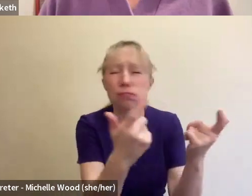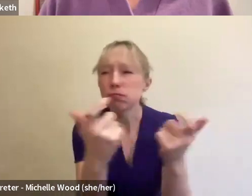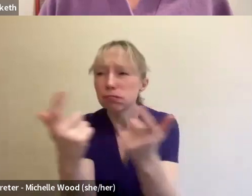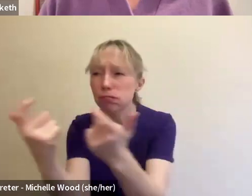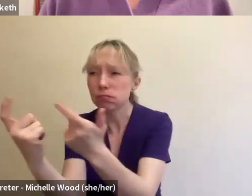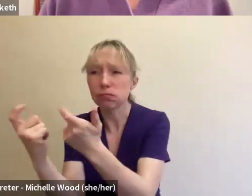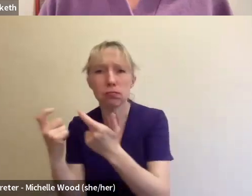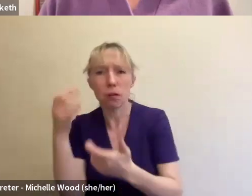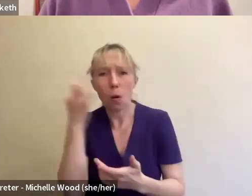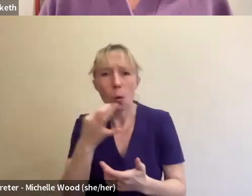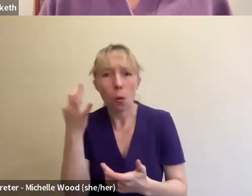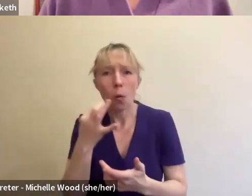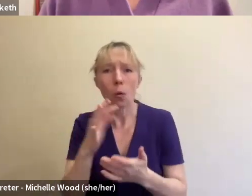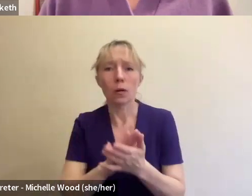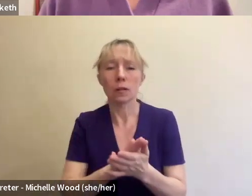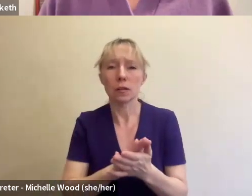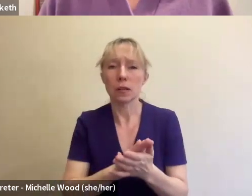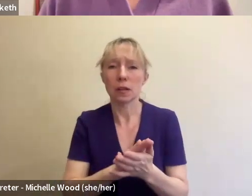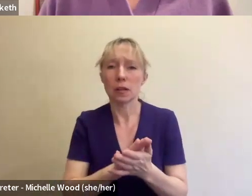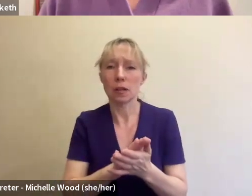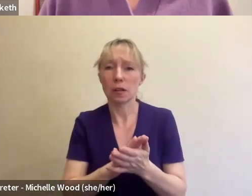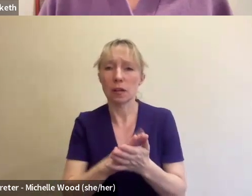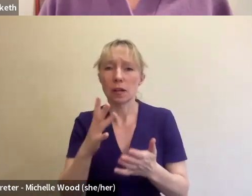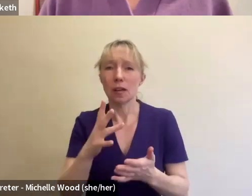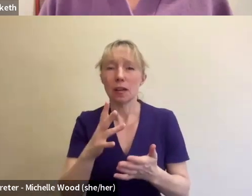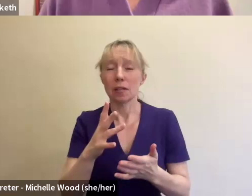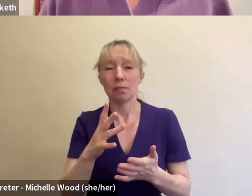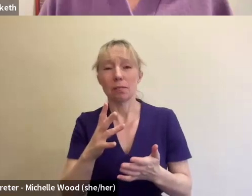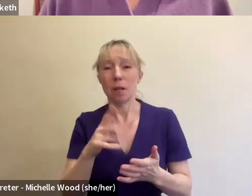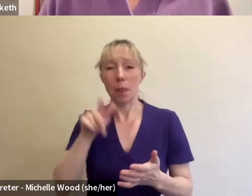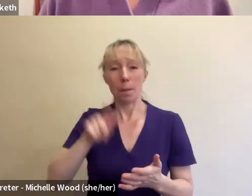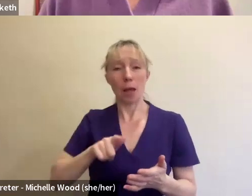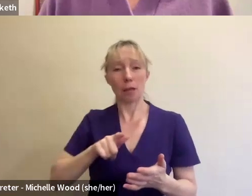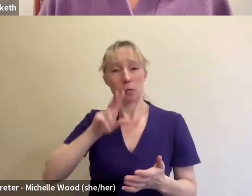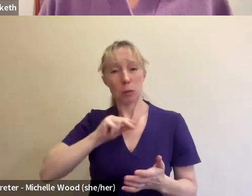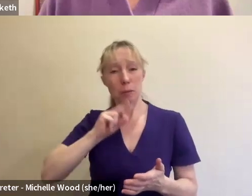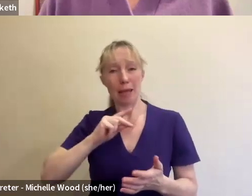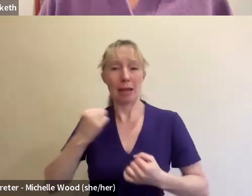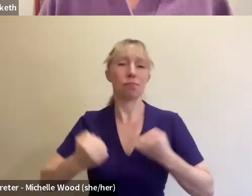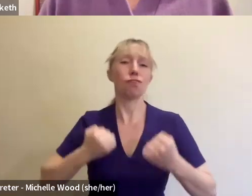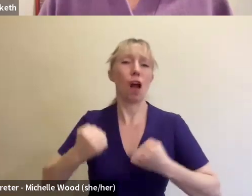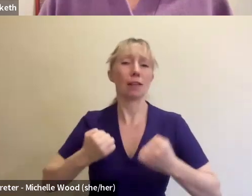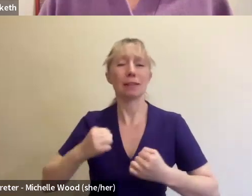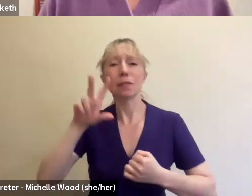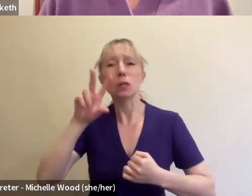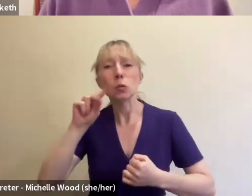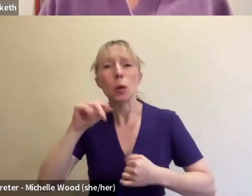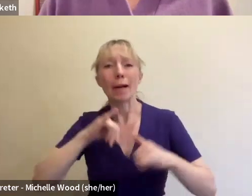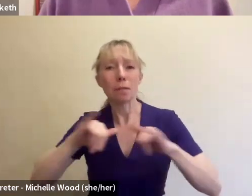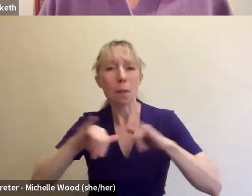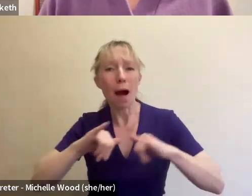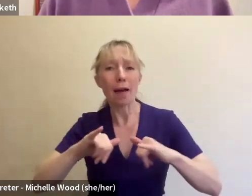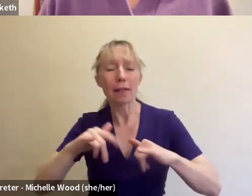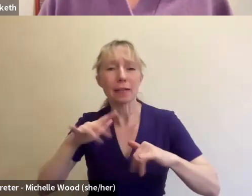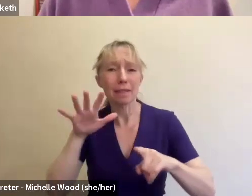poem runs 12 miles and could find only 3 earthenware pitchers of water,